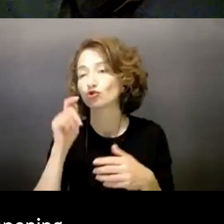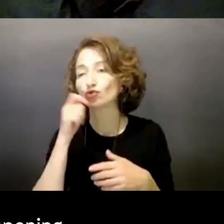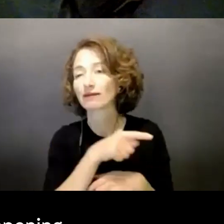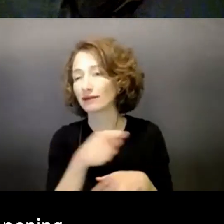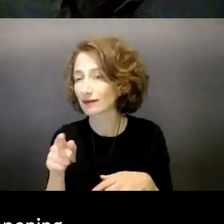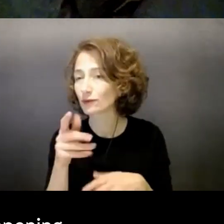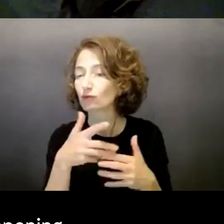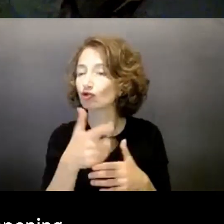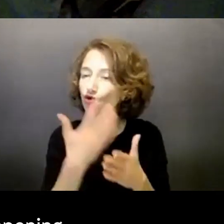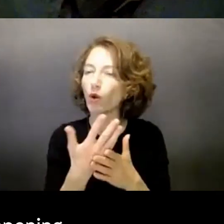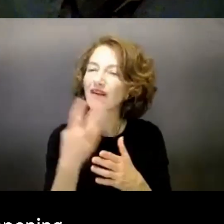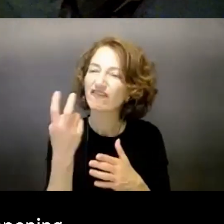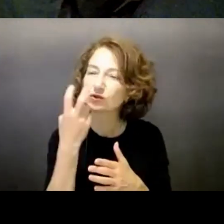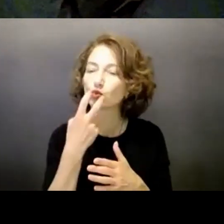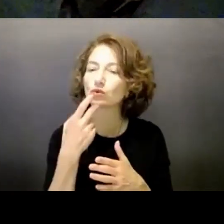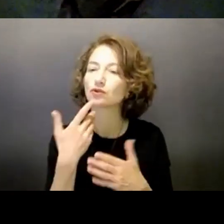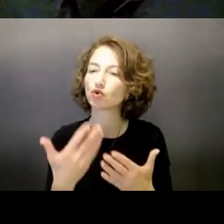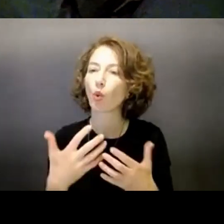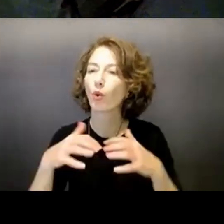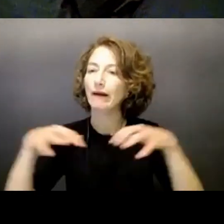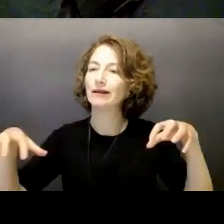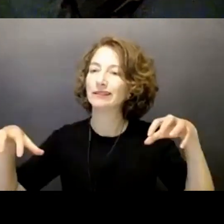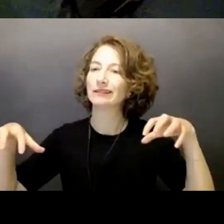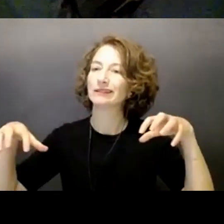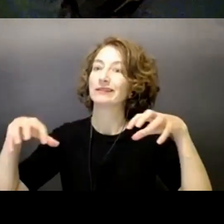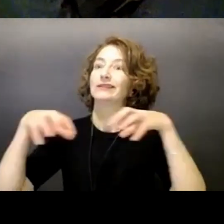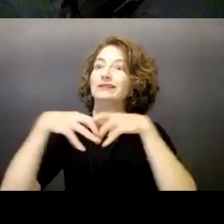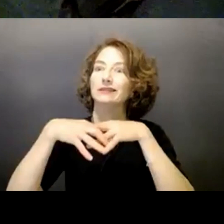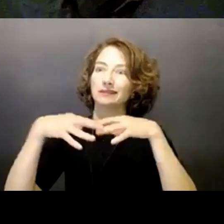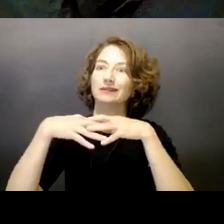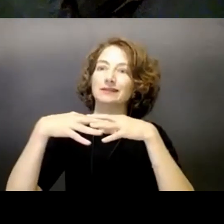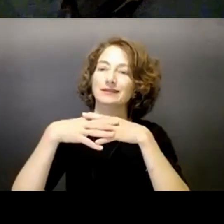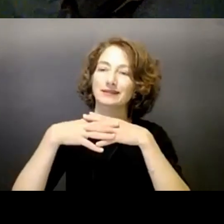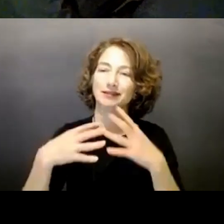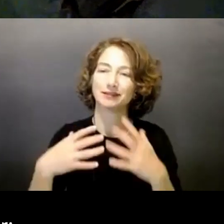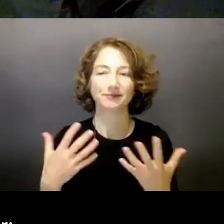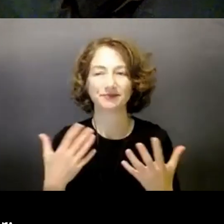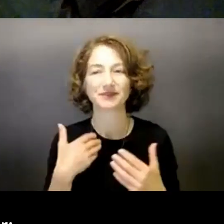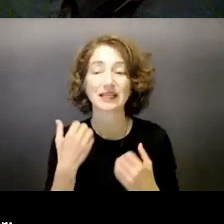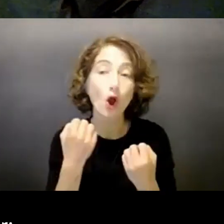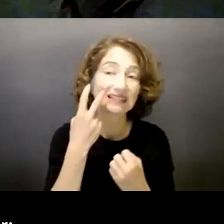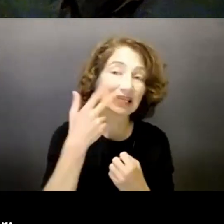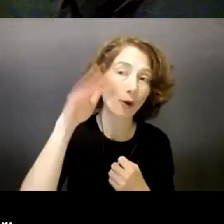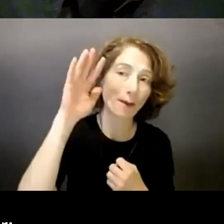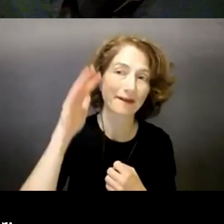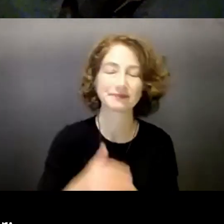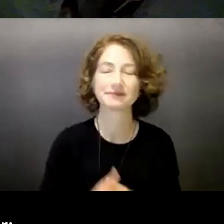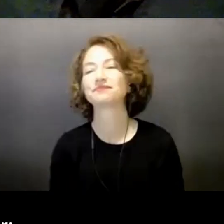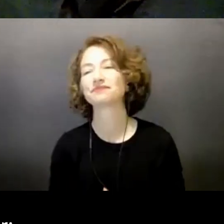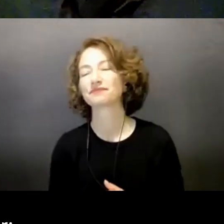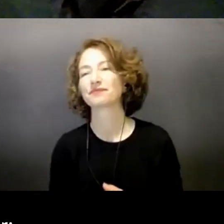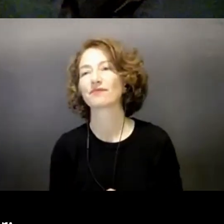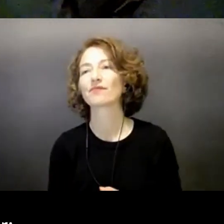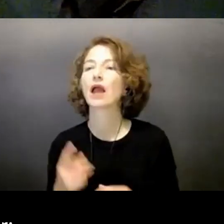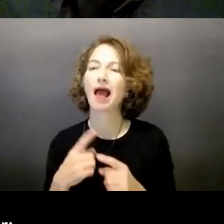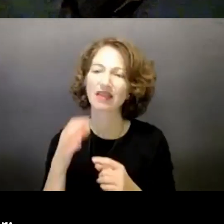more throughout the community. Say a couple other questions. Yes, I just want